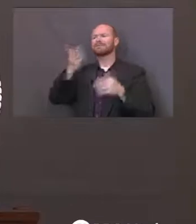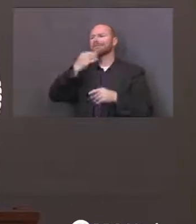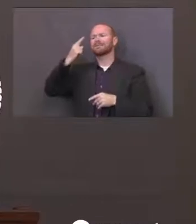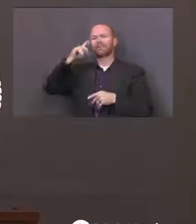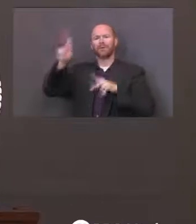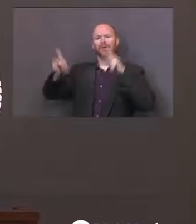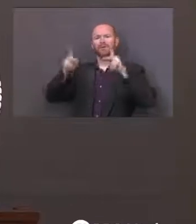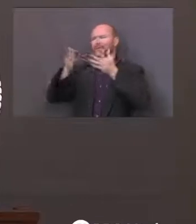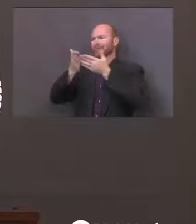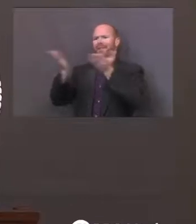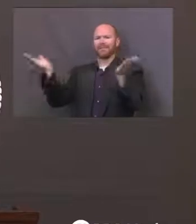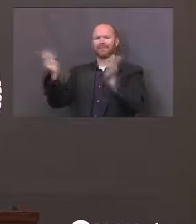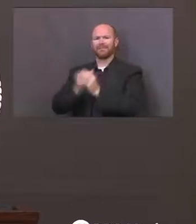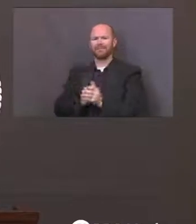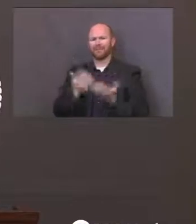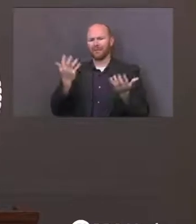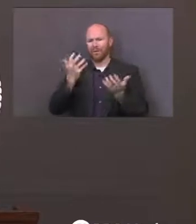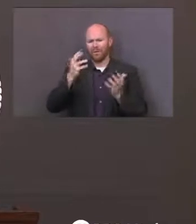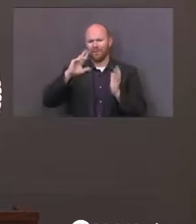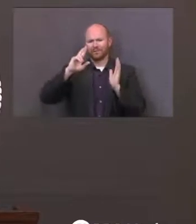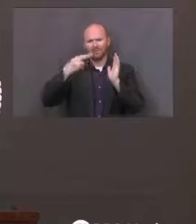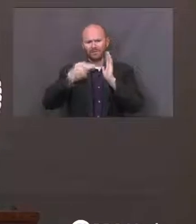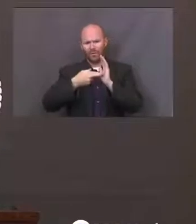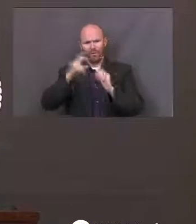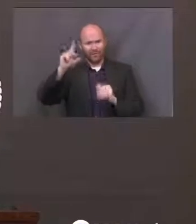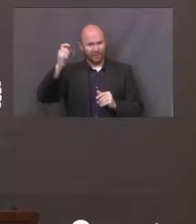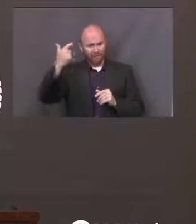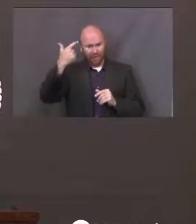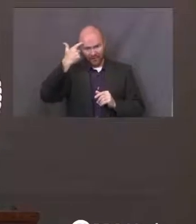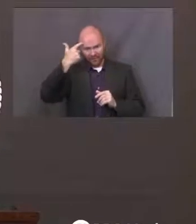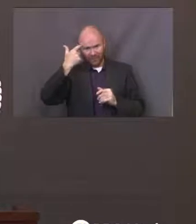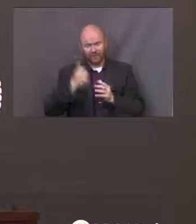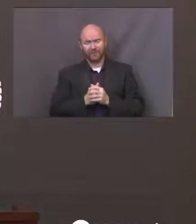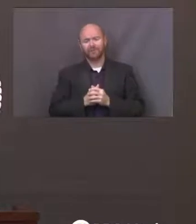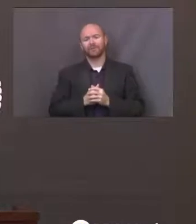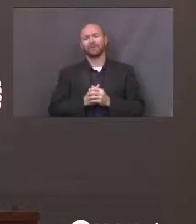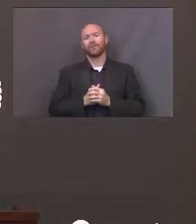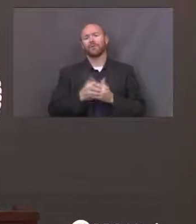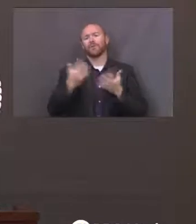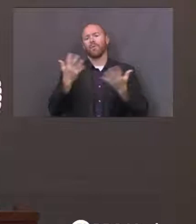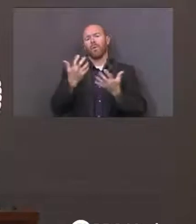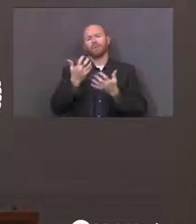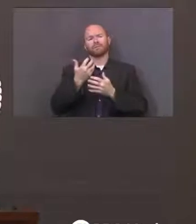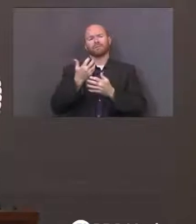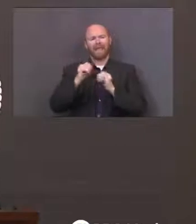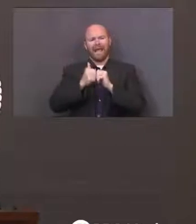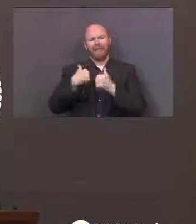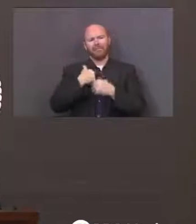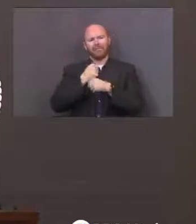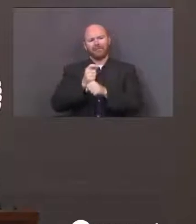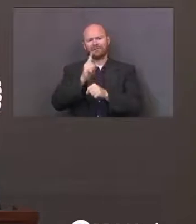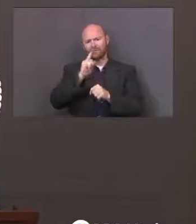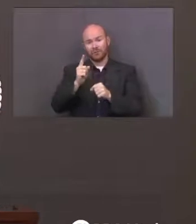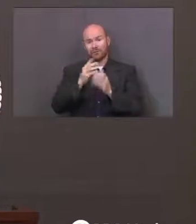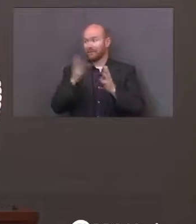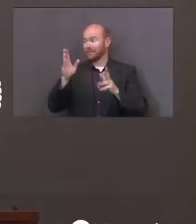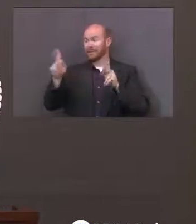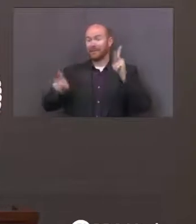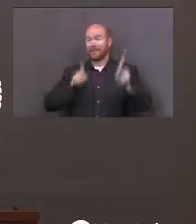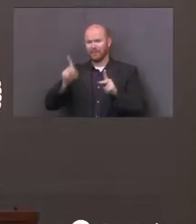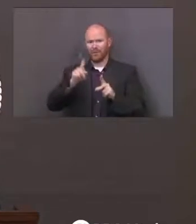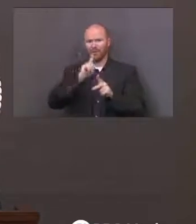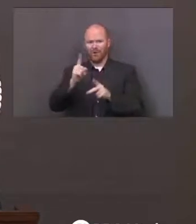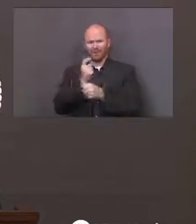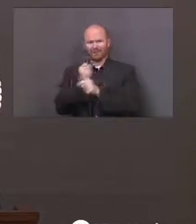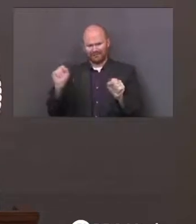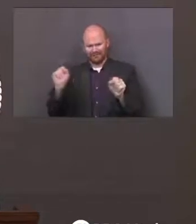really, what is the role of government and helping us to make sure that the community at large is safe,